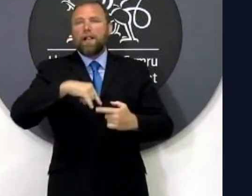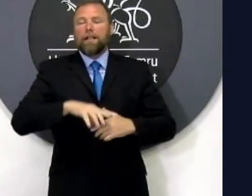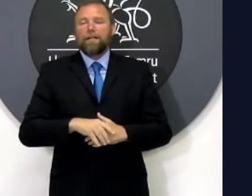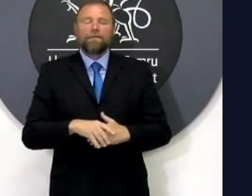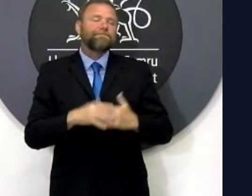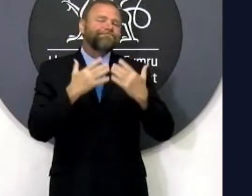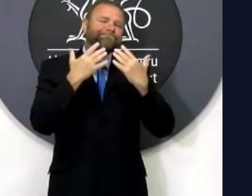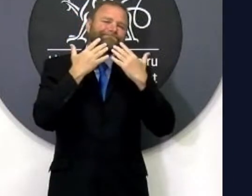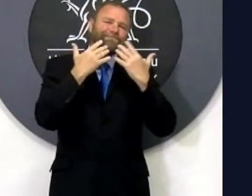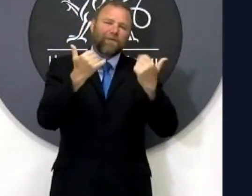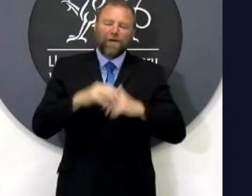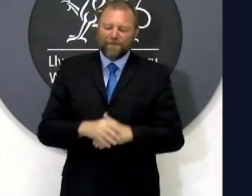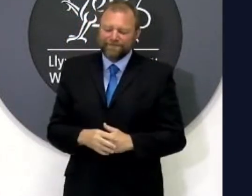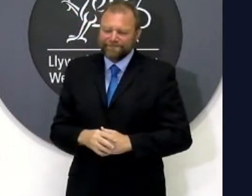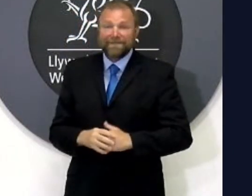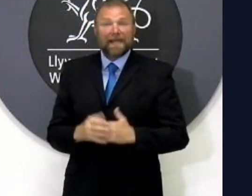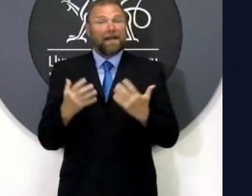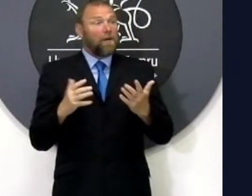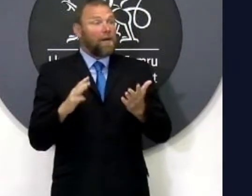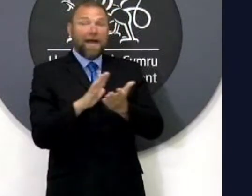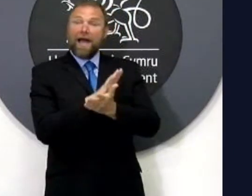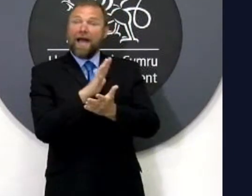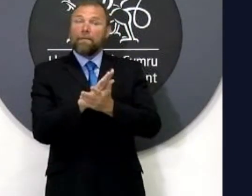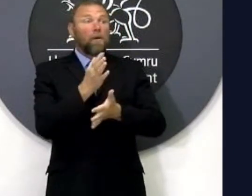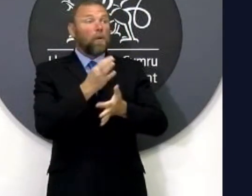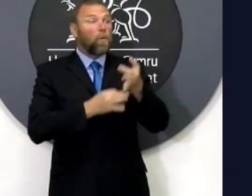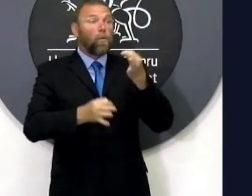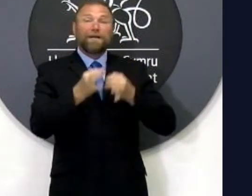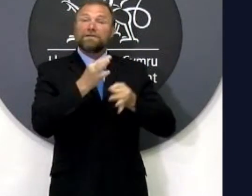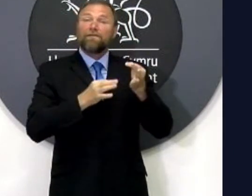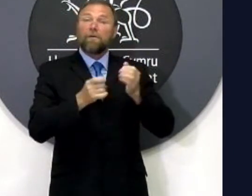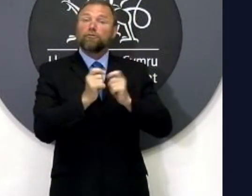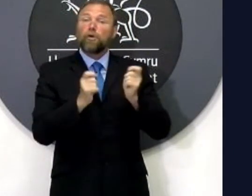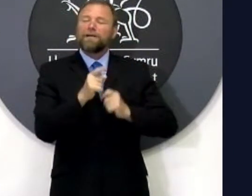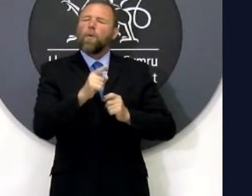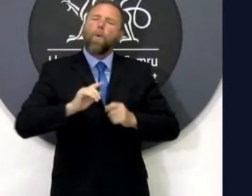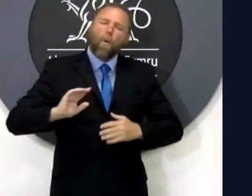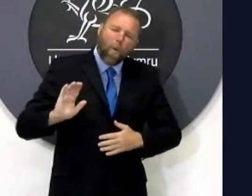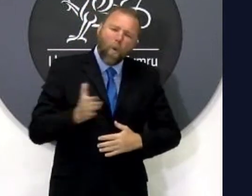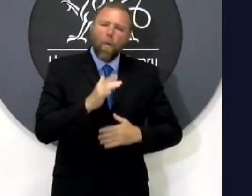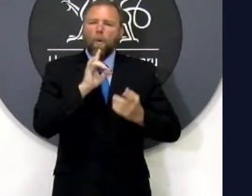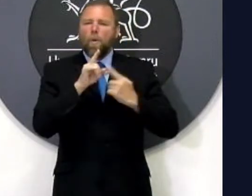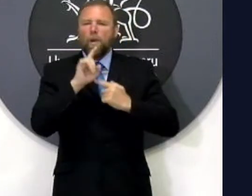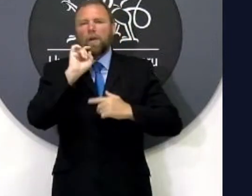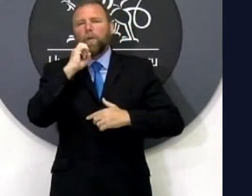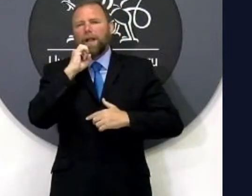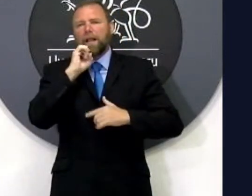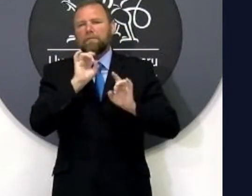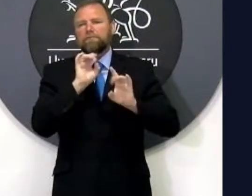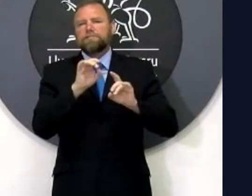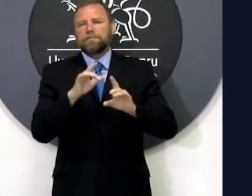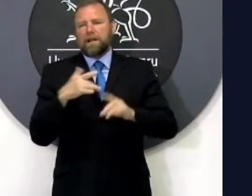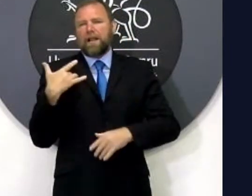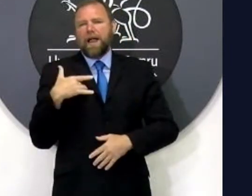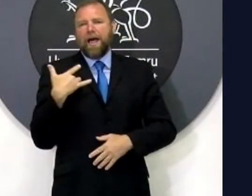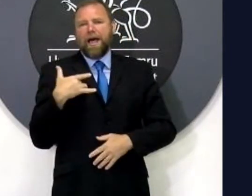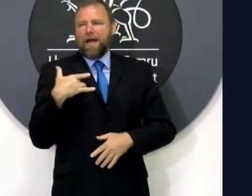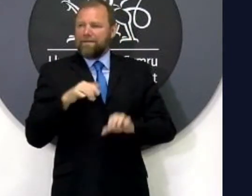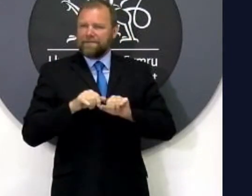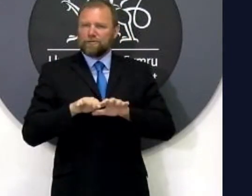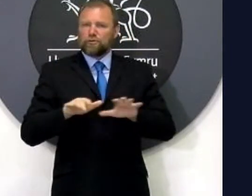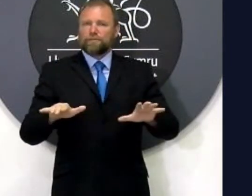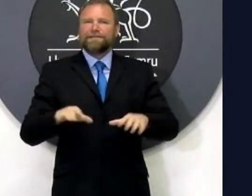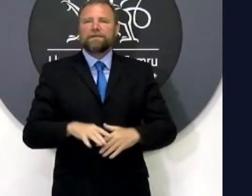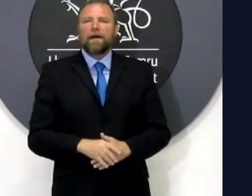Diolch yn fawr. I'm now happy to take questions from journalists, and as usual, all the answers will be broadcast live on social